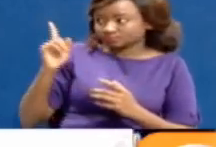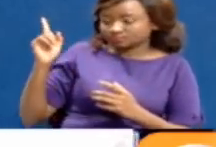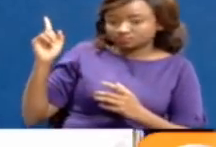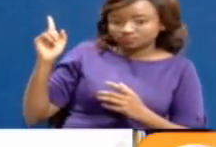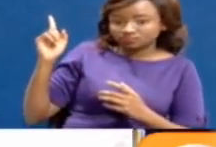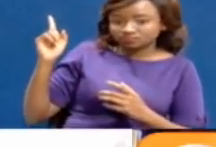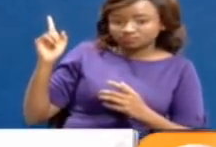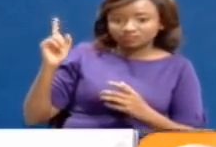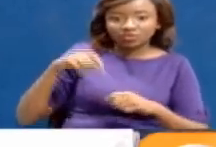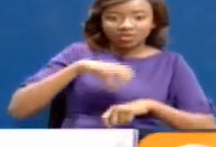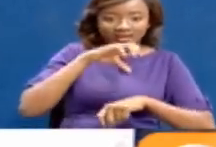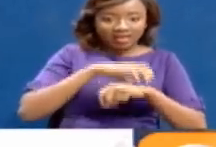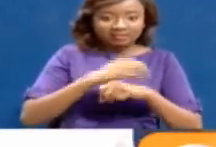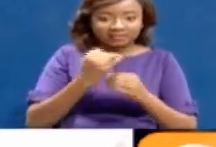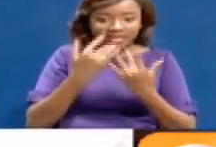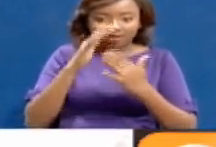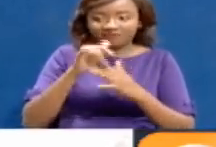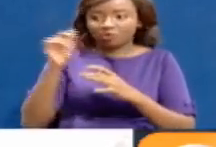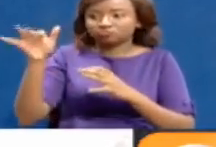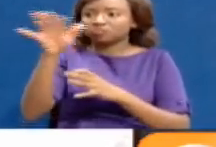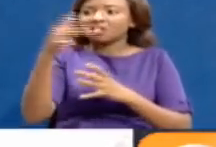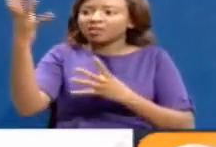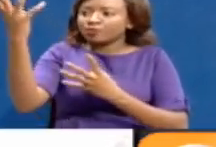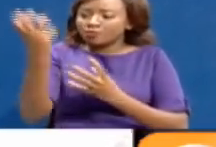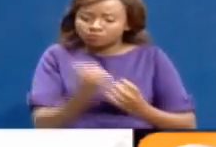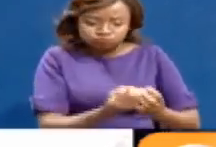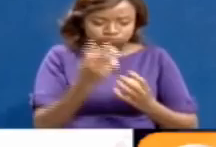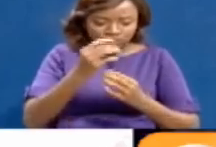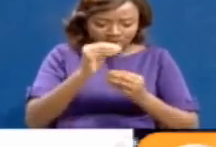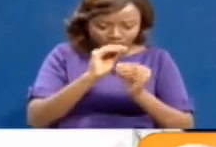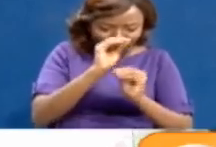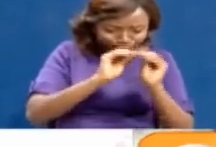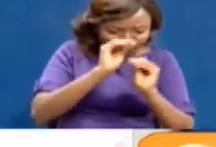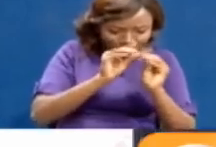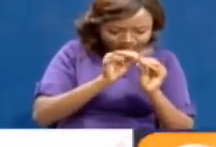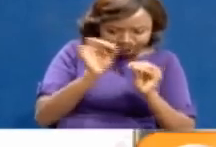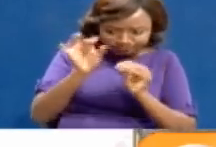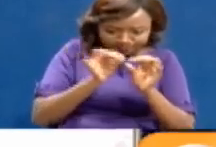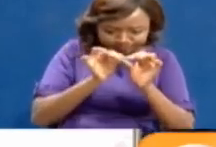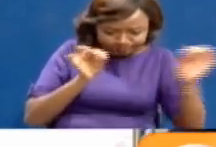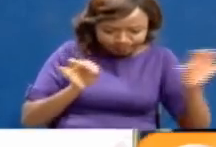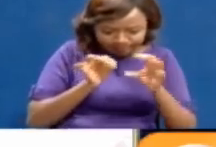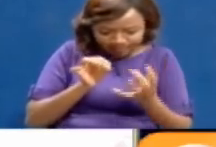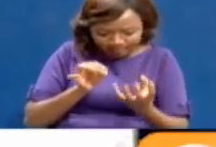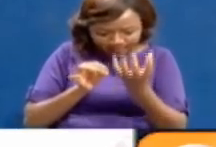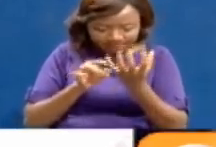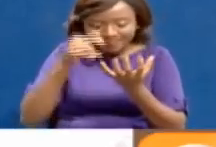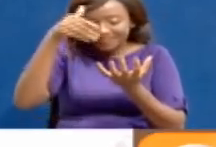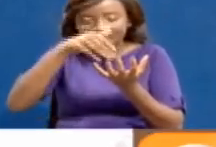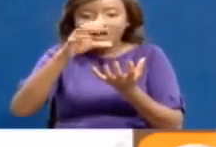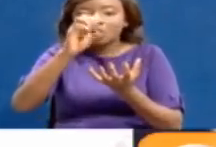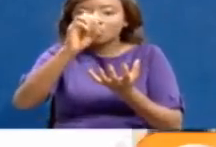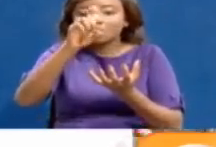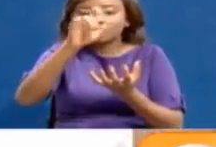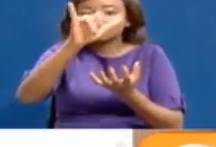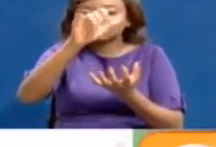from the environment and passes it through molecular sieve beds to separate the nitrogen from the concentrated oxygen. The oxygen can then be